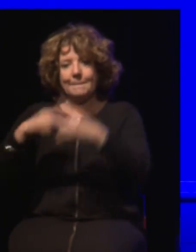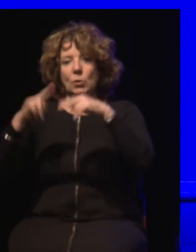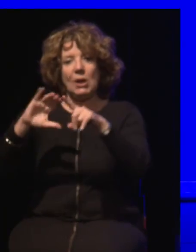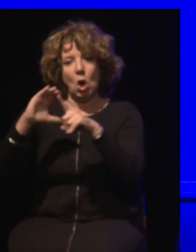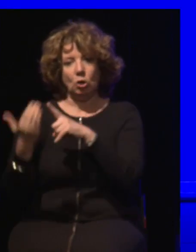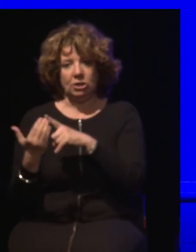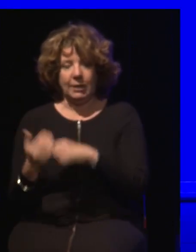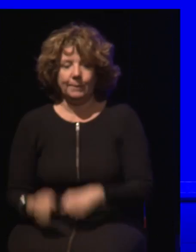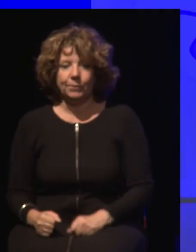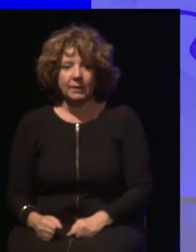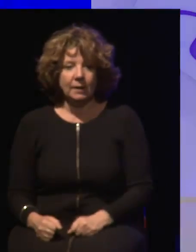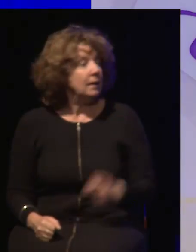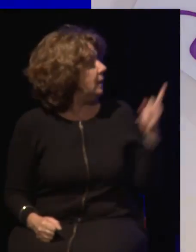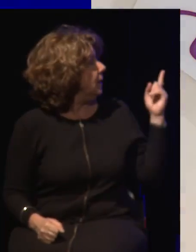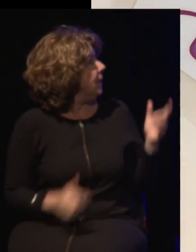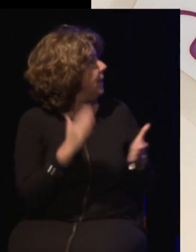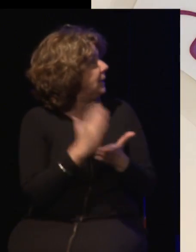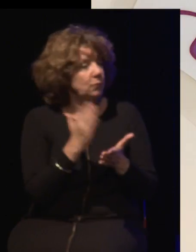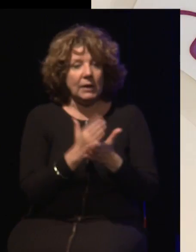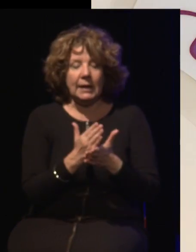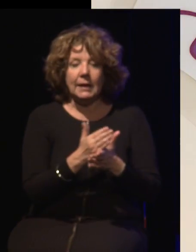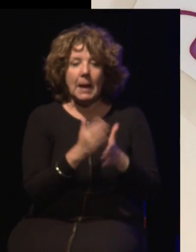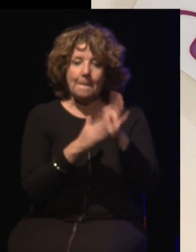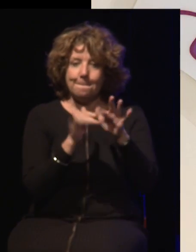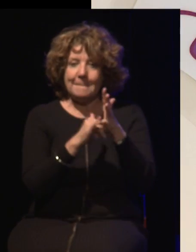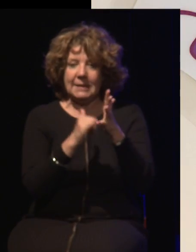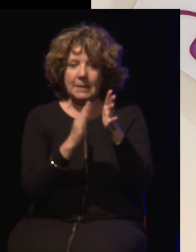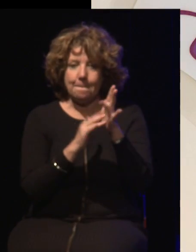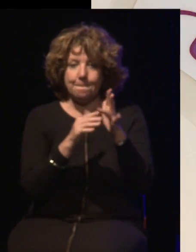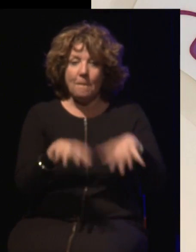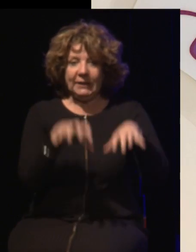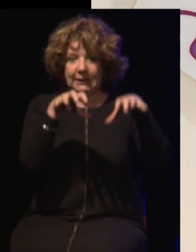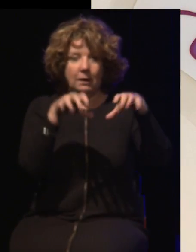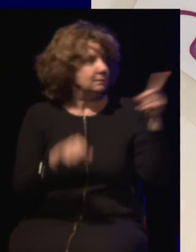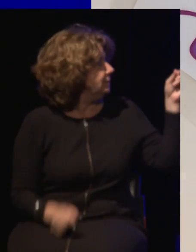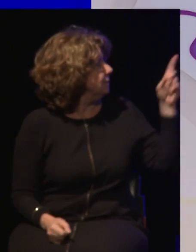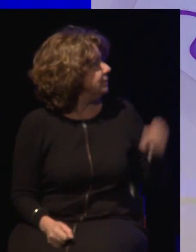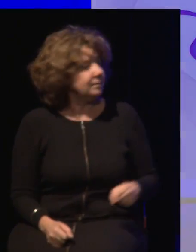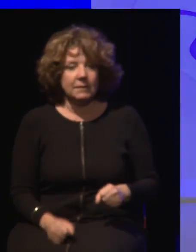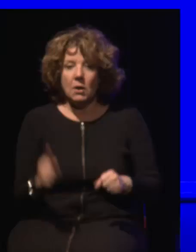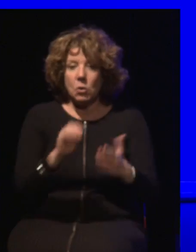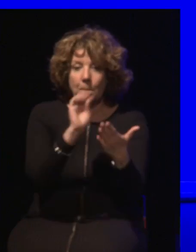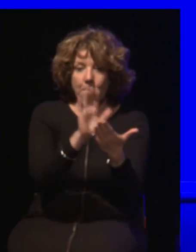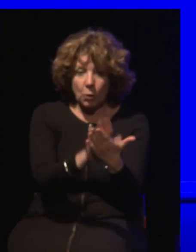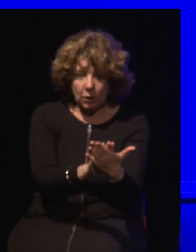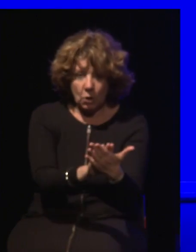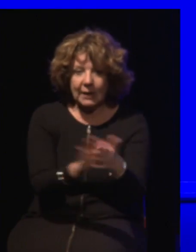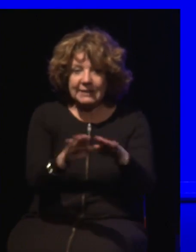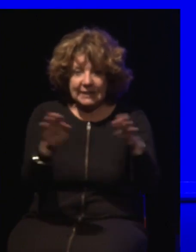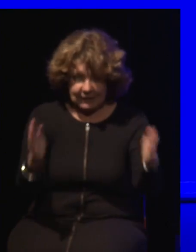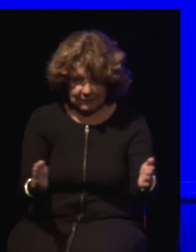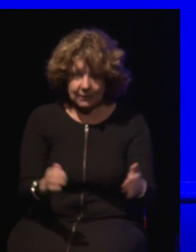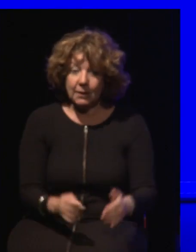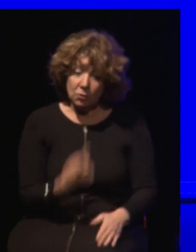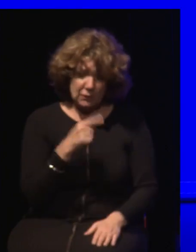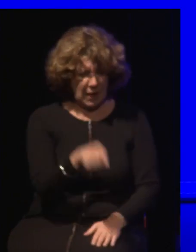This is a mechanic we developed. It's called a mess monster. You place it on a mess to, 1,